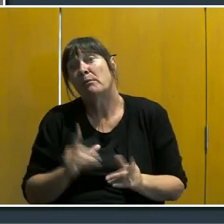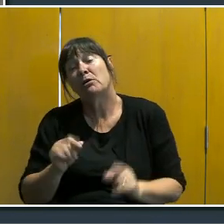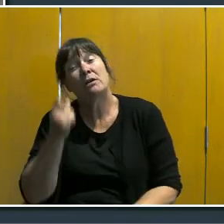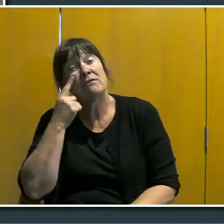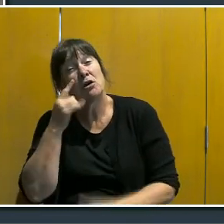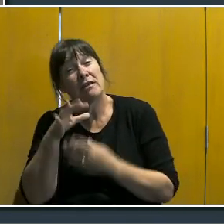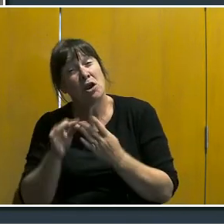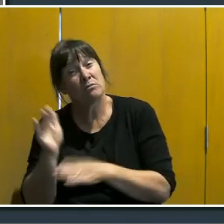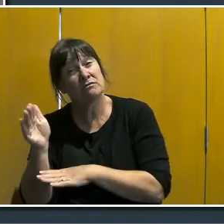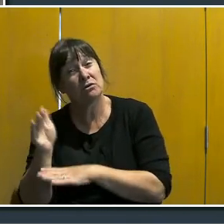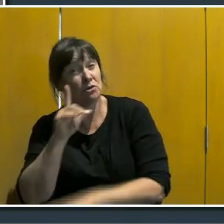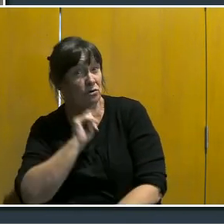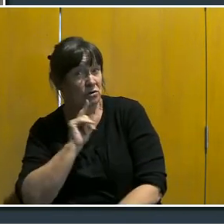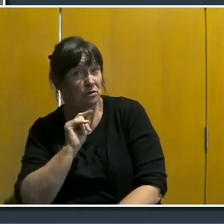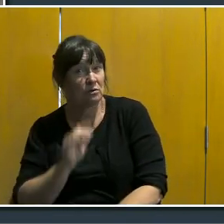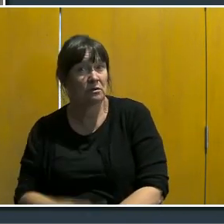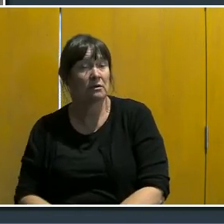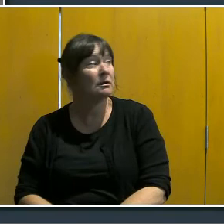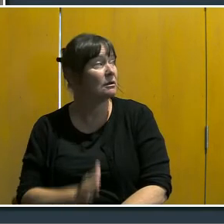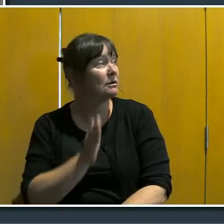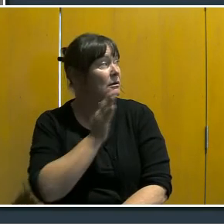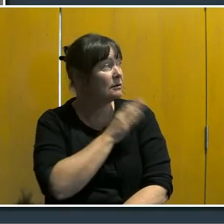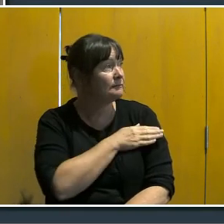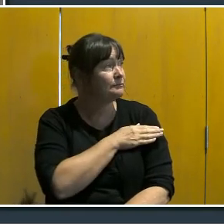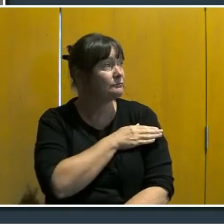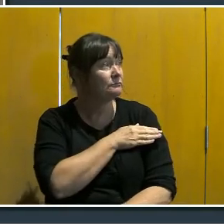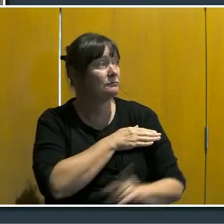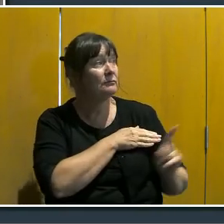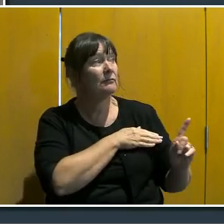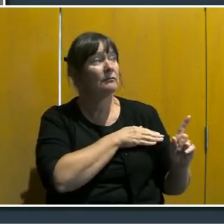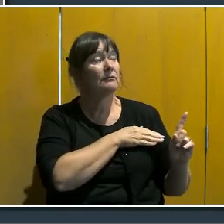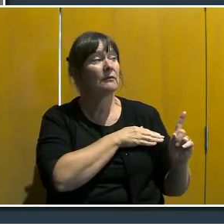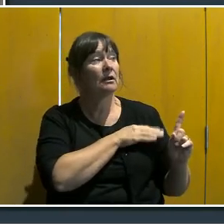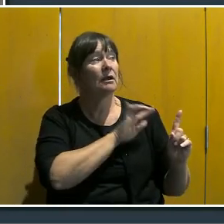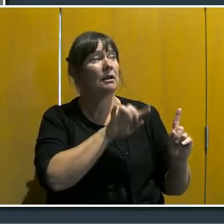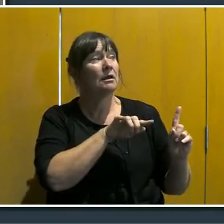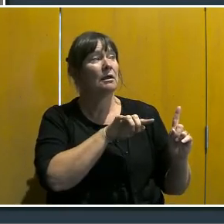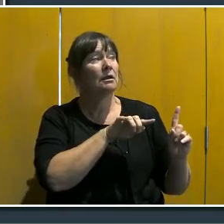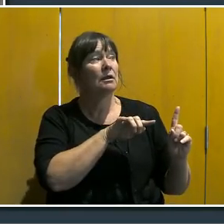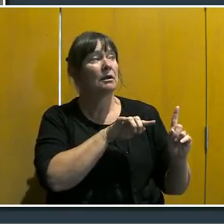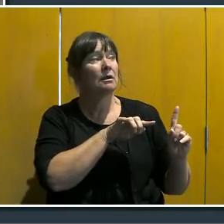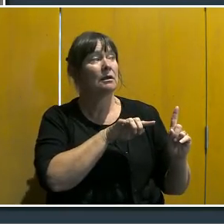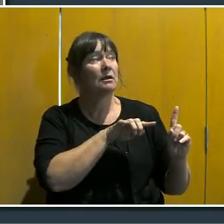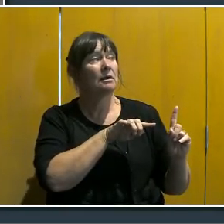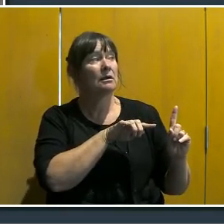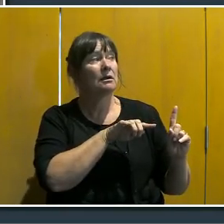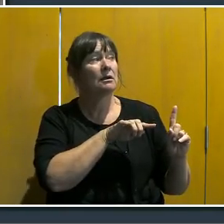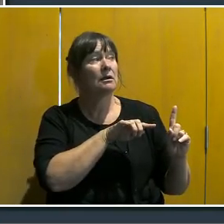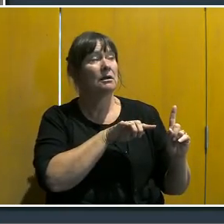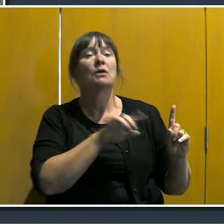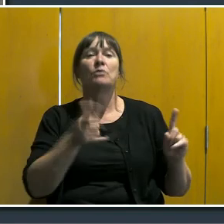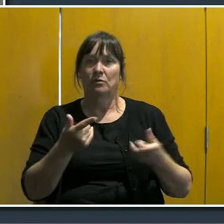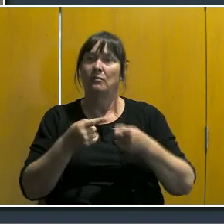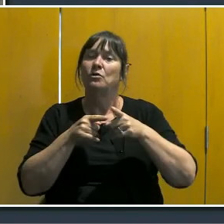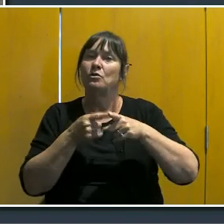only way we could do that, just to tease that out, is if we went to capital, though? Is that because we can't just do improvements? No, you would do it based on the land